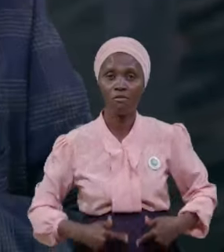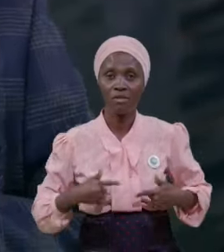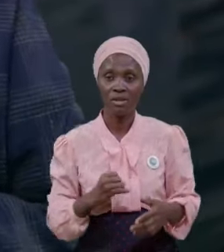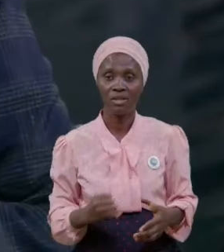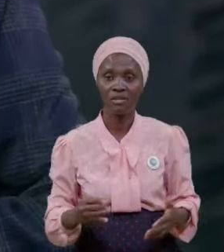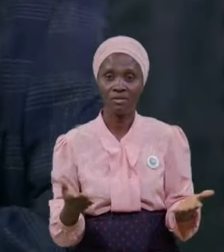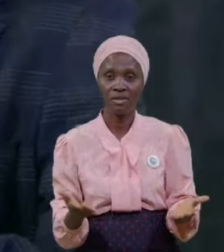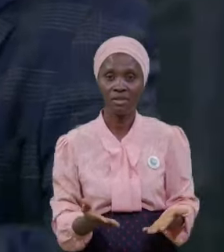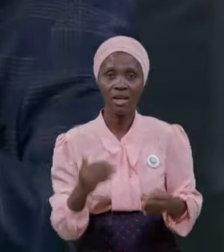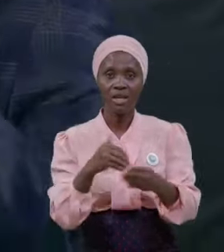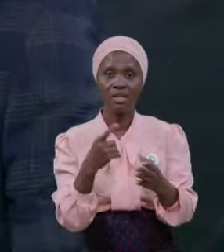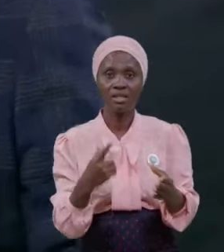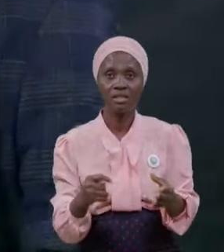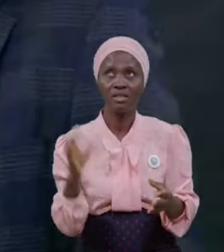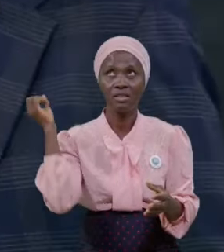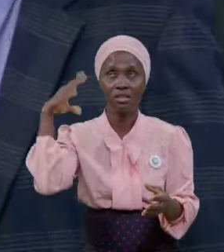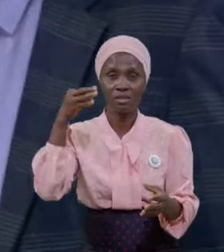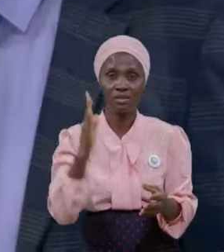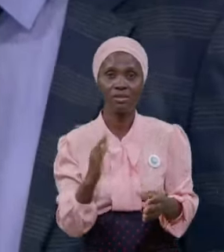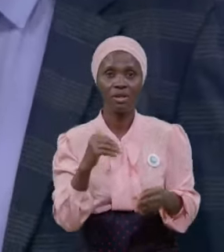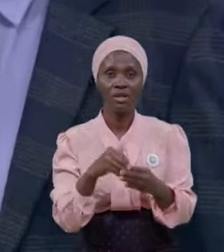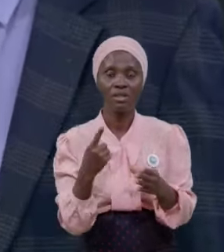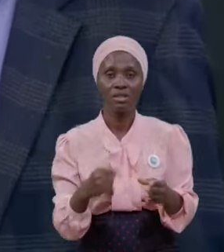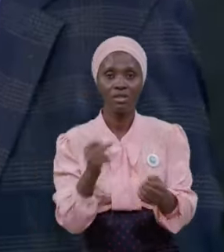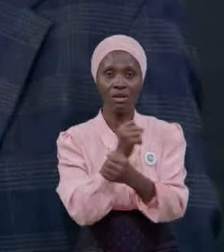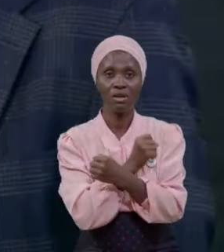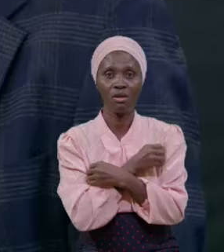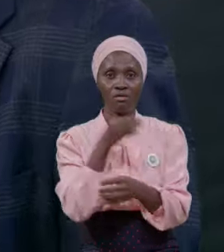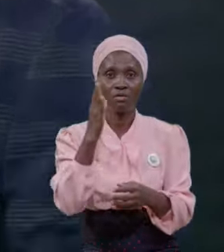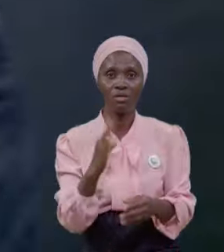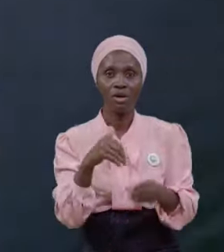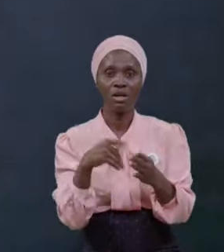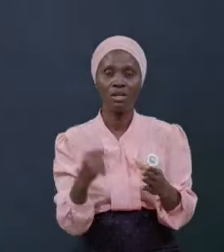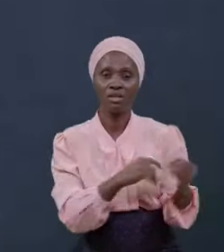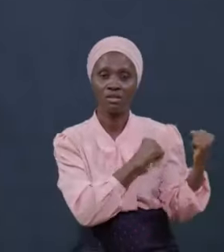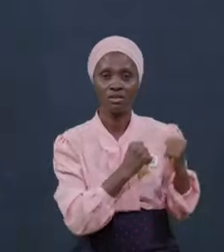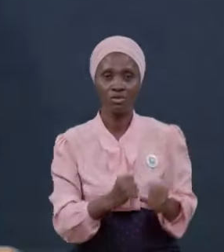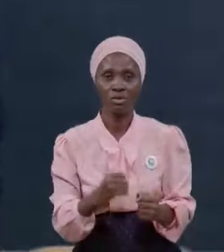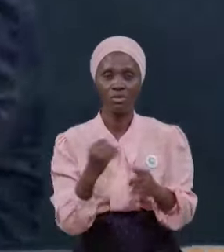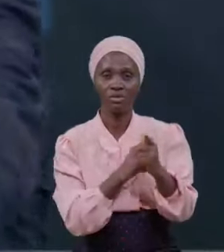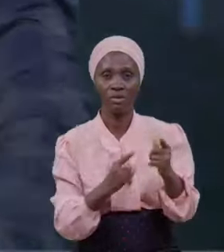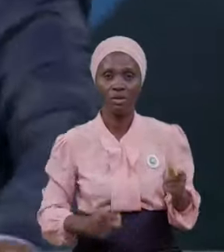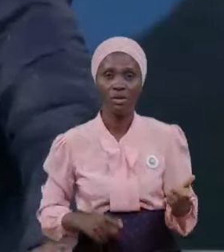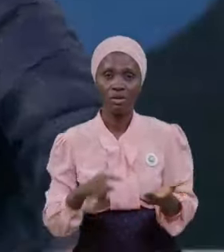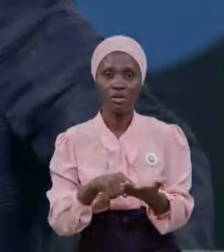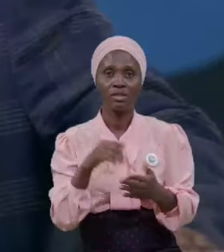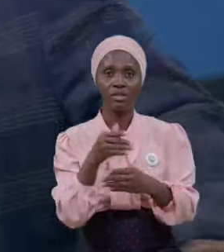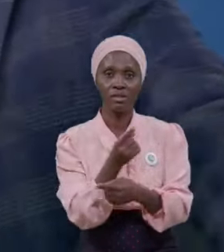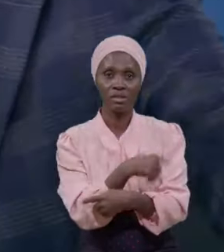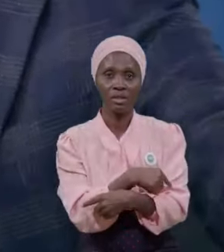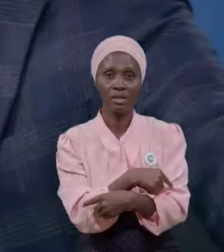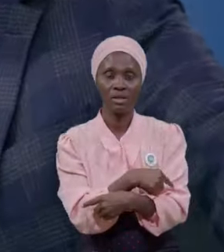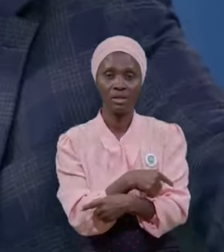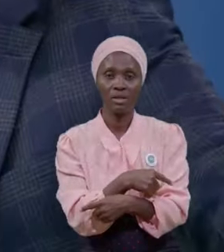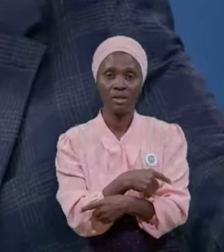love of God, in the strength of the Lord. This day, there is that day